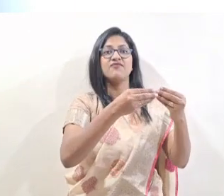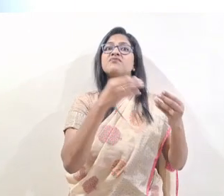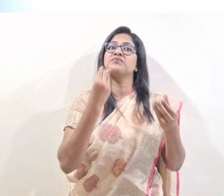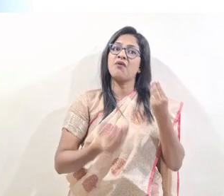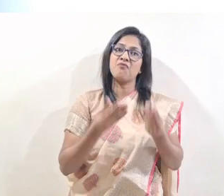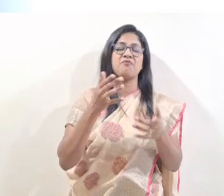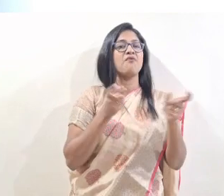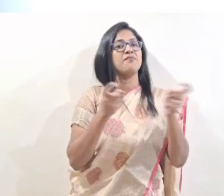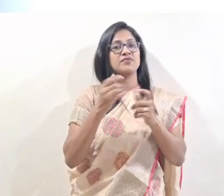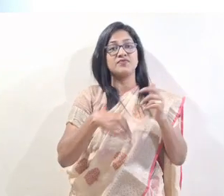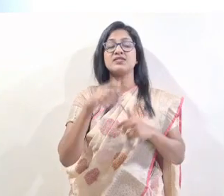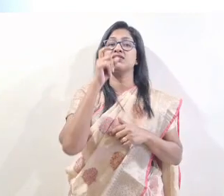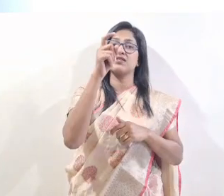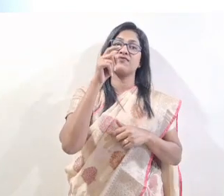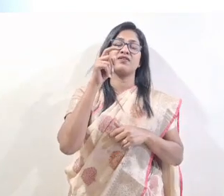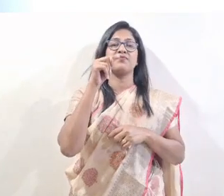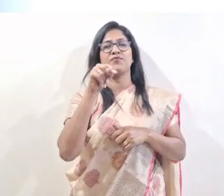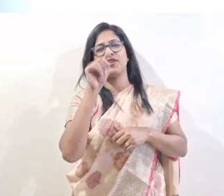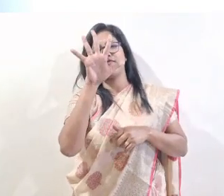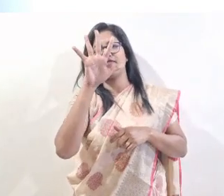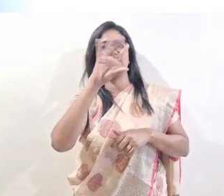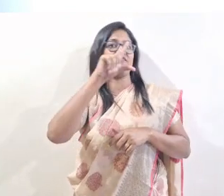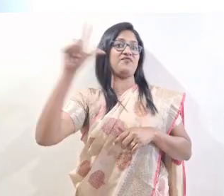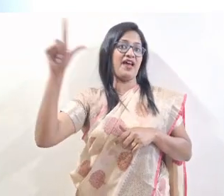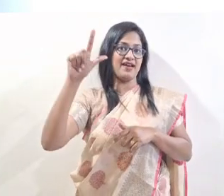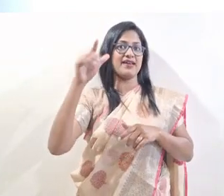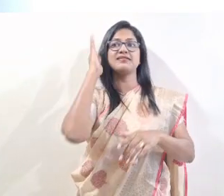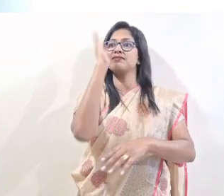at 7.5 lakh. Happy to say with the same kilometers.